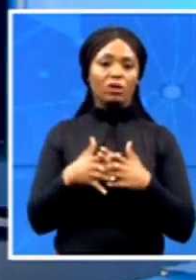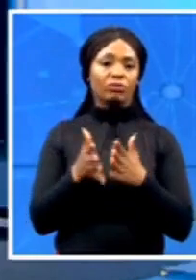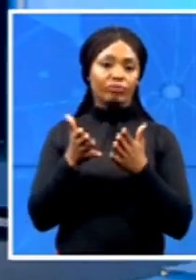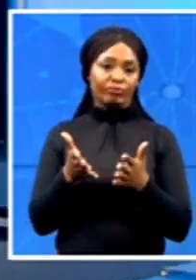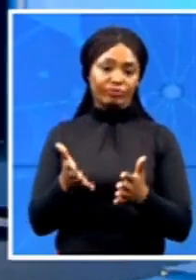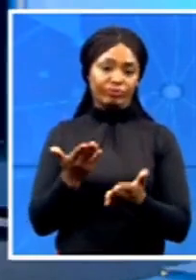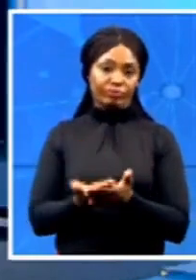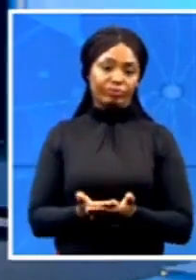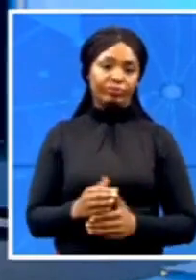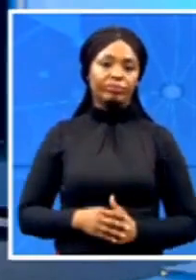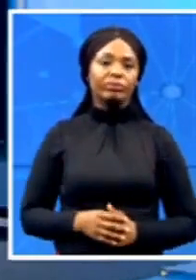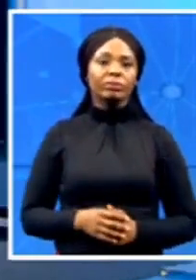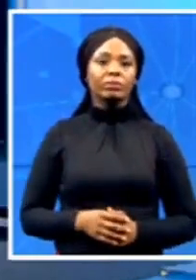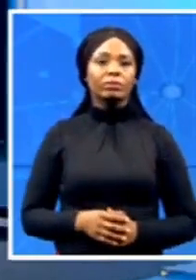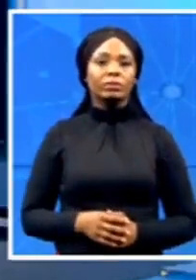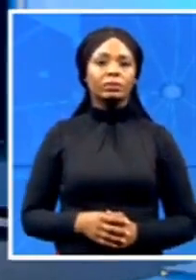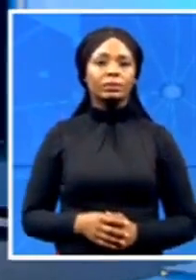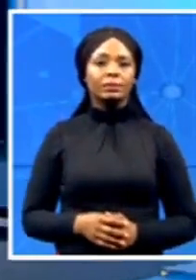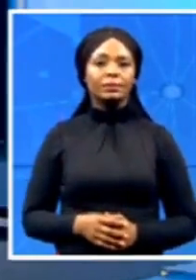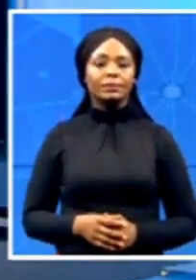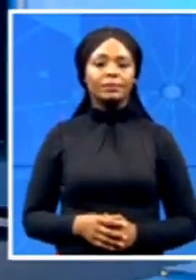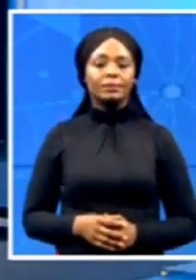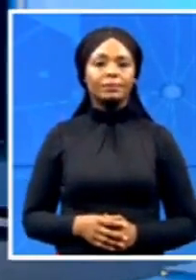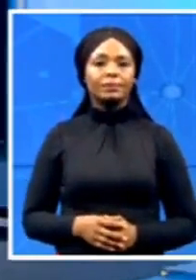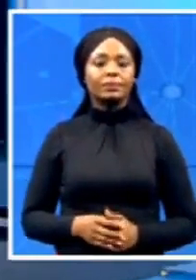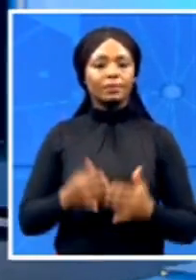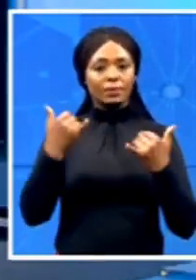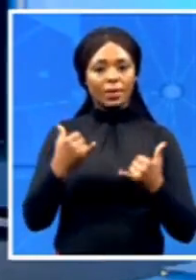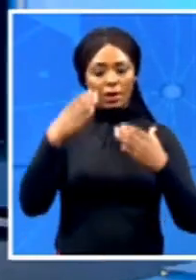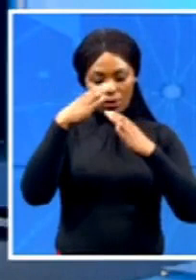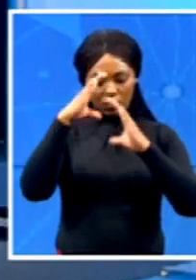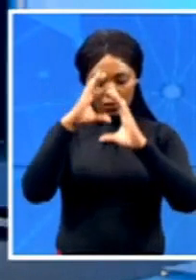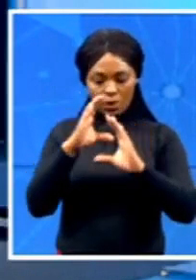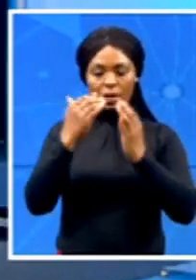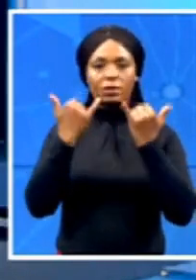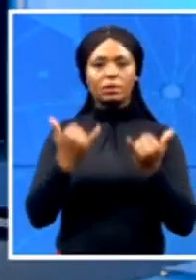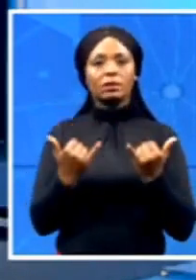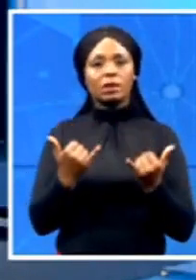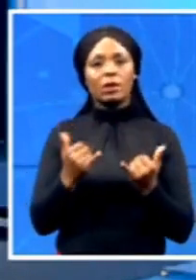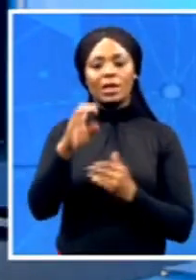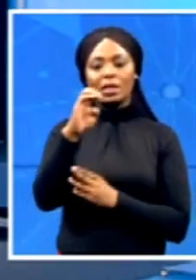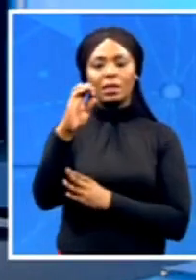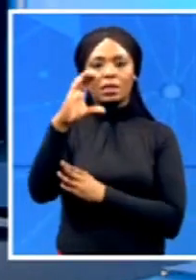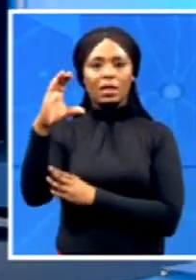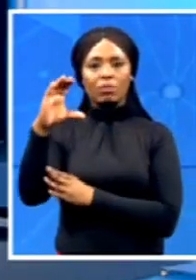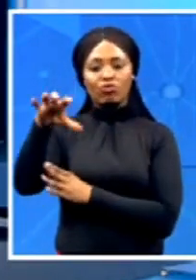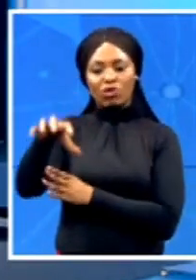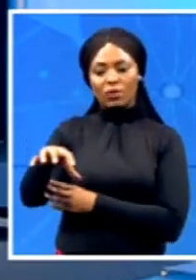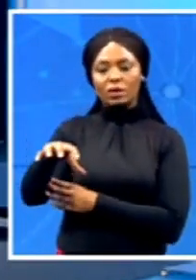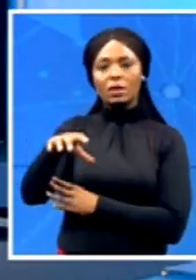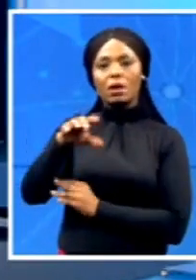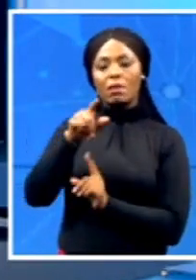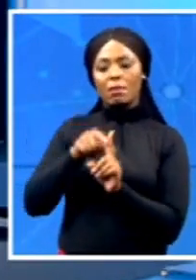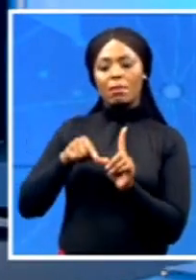Right, let's shift focus for a bit and head down to the Eastern Cape as migrant workers make their way home for the festive season. The